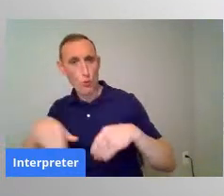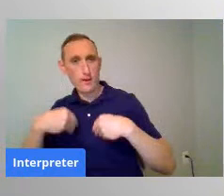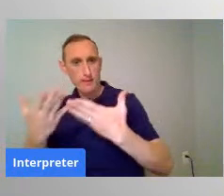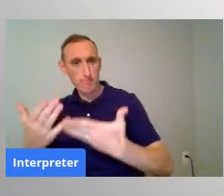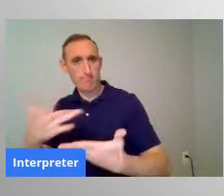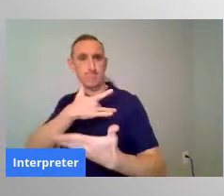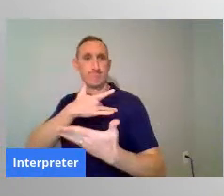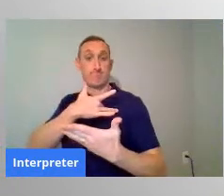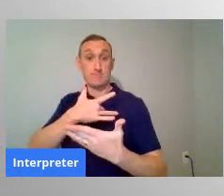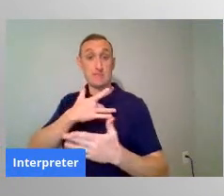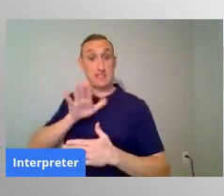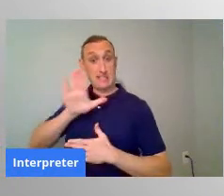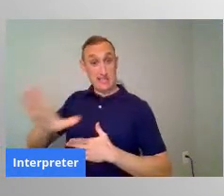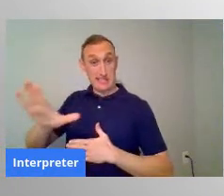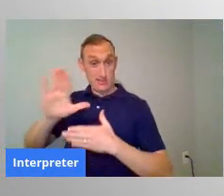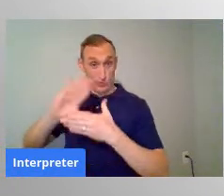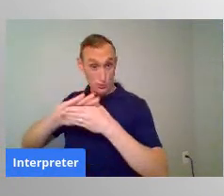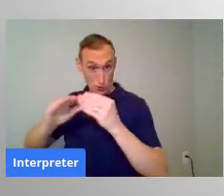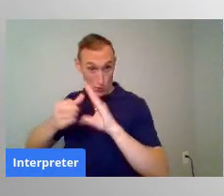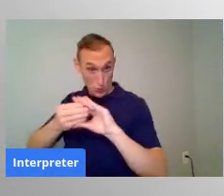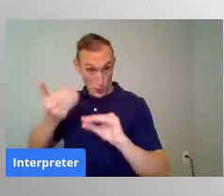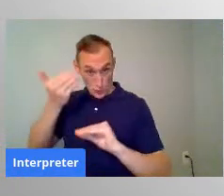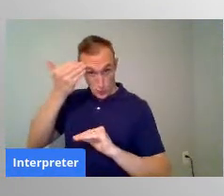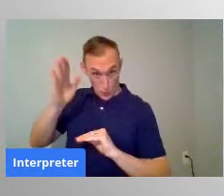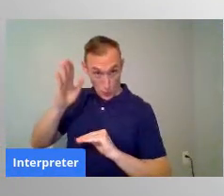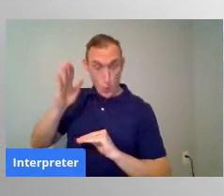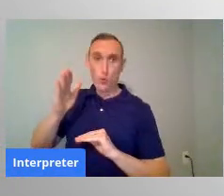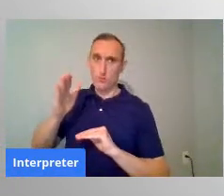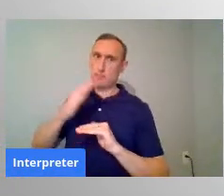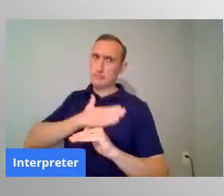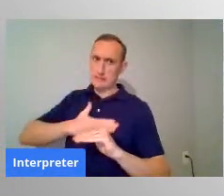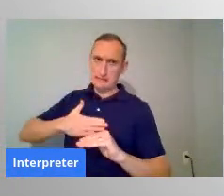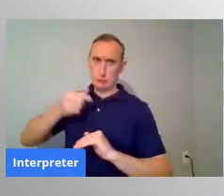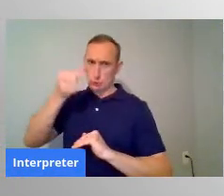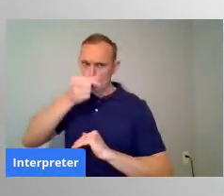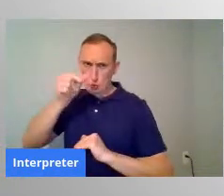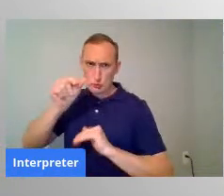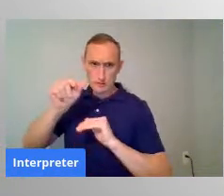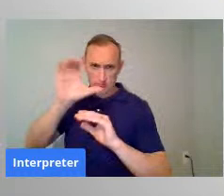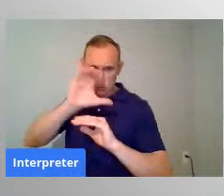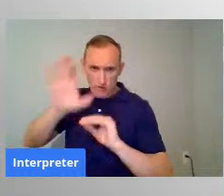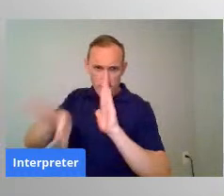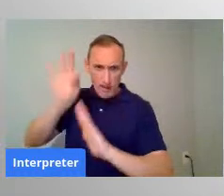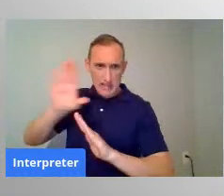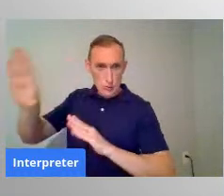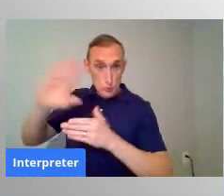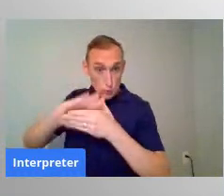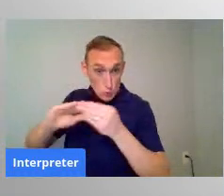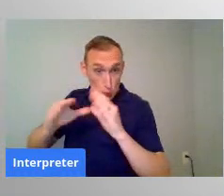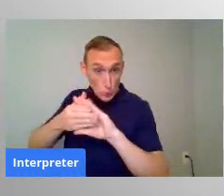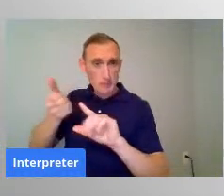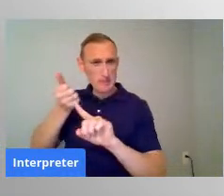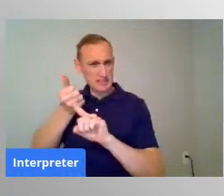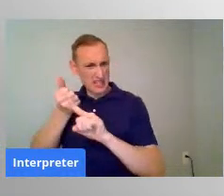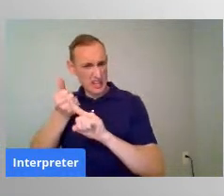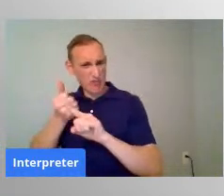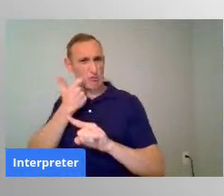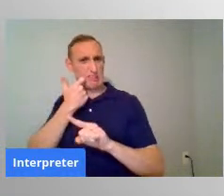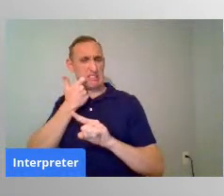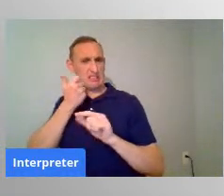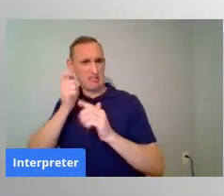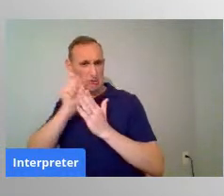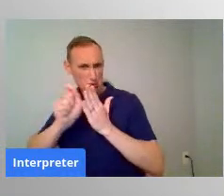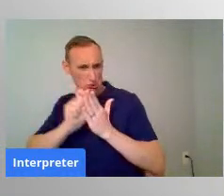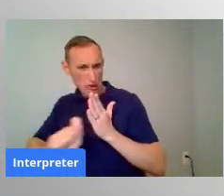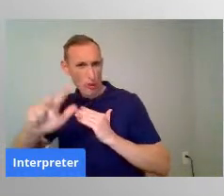his story. He was working on his 3rd book and had done a book bag drive for